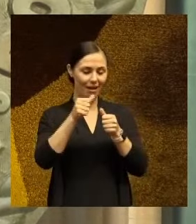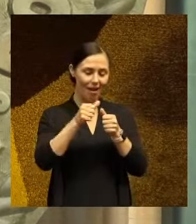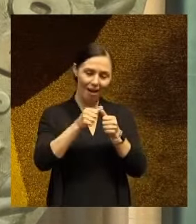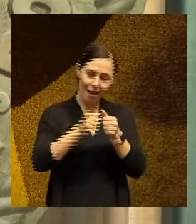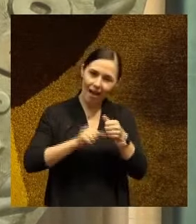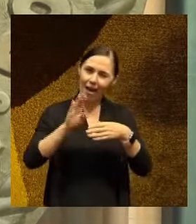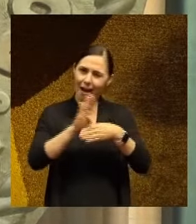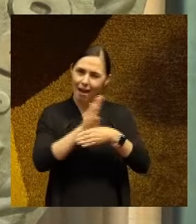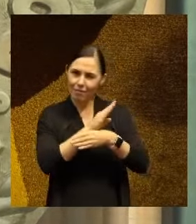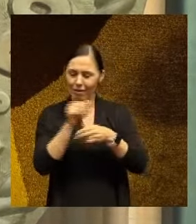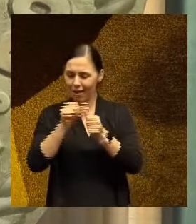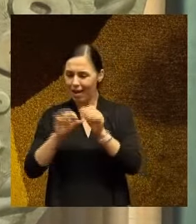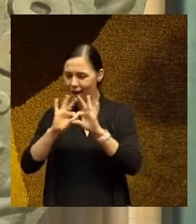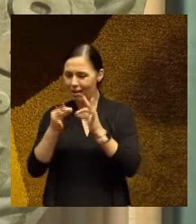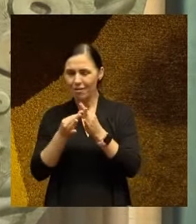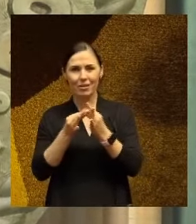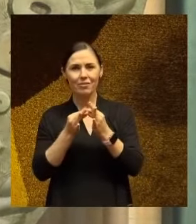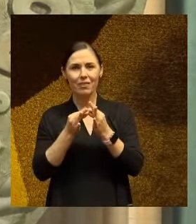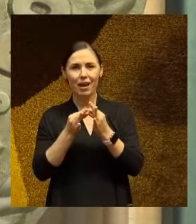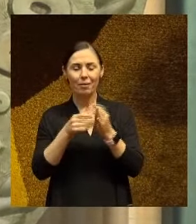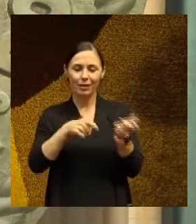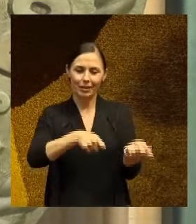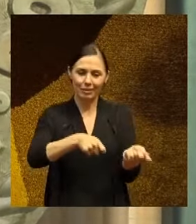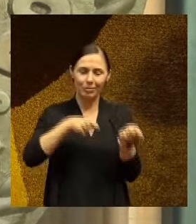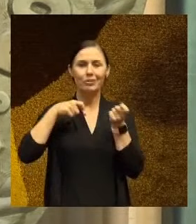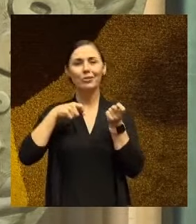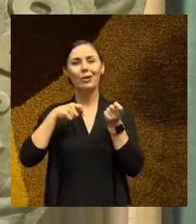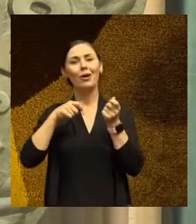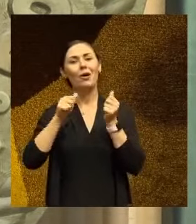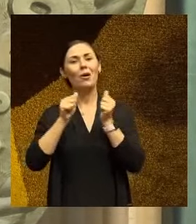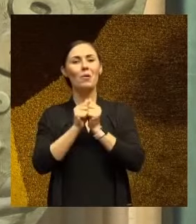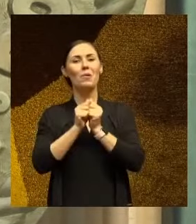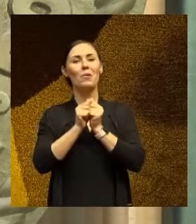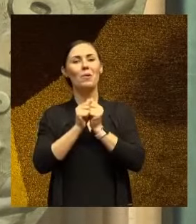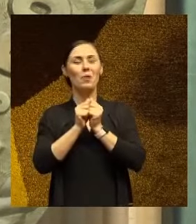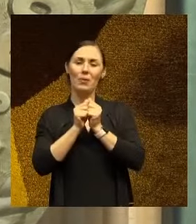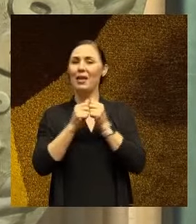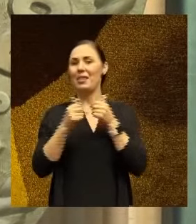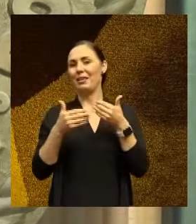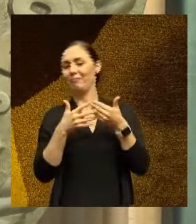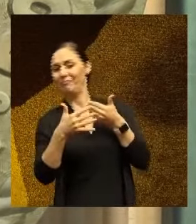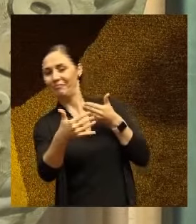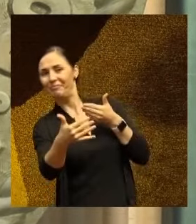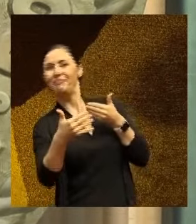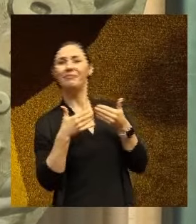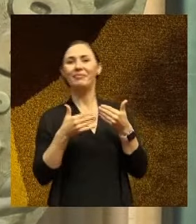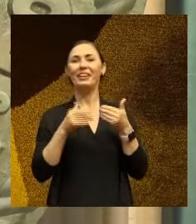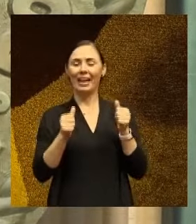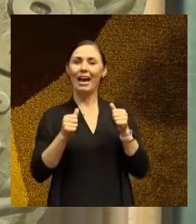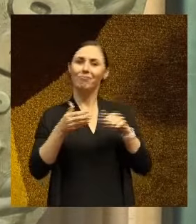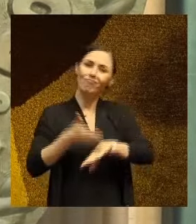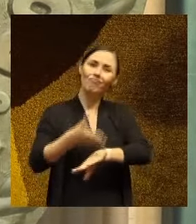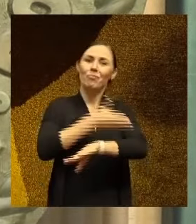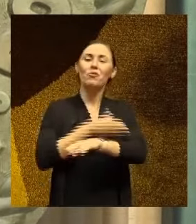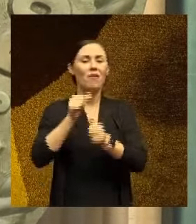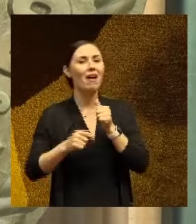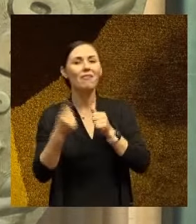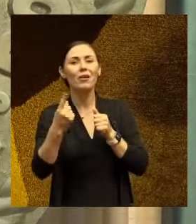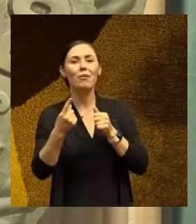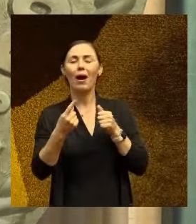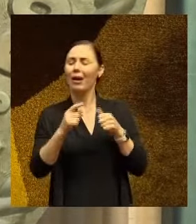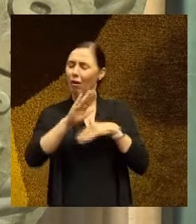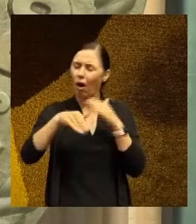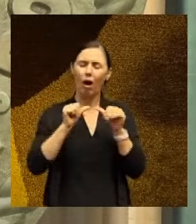family with this incoming tide, to take everyone with us, whether we're talking about business growth,